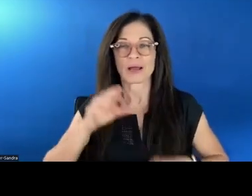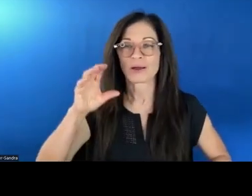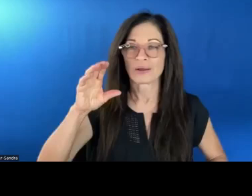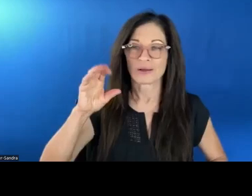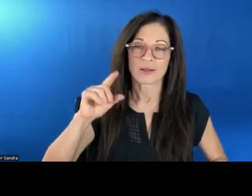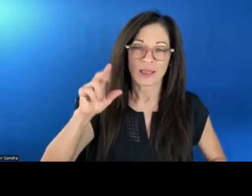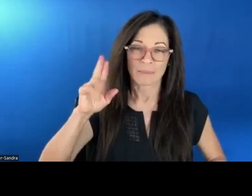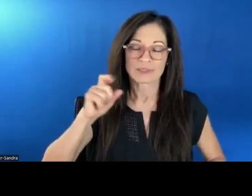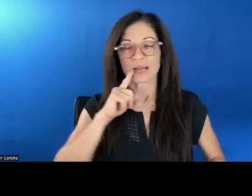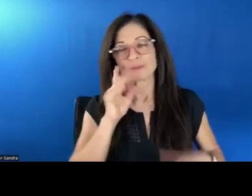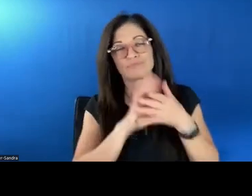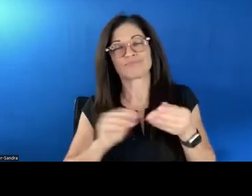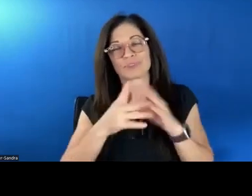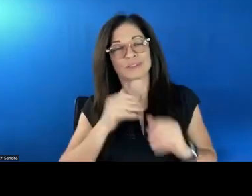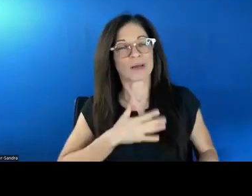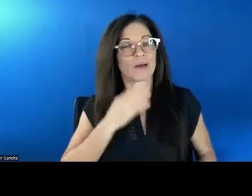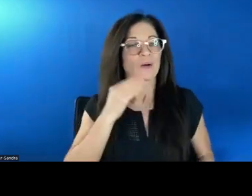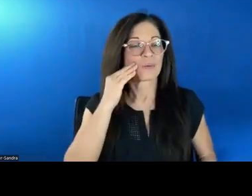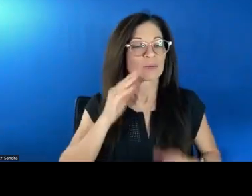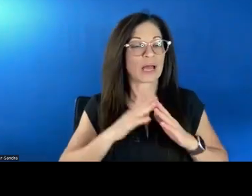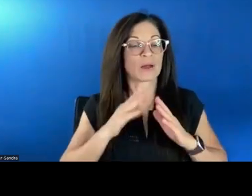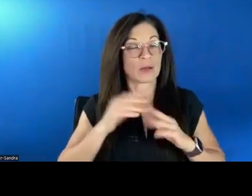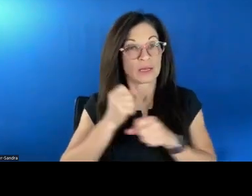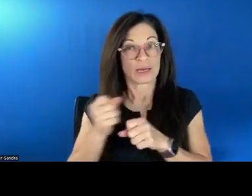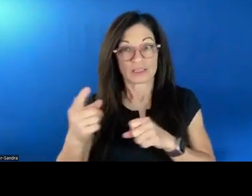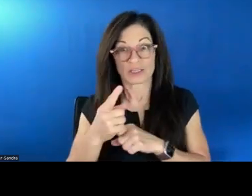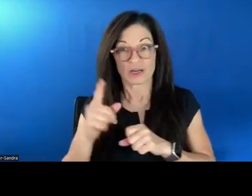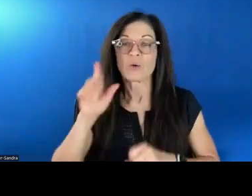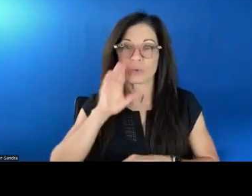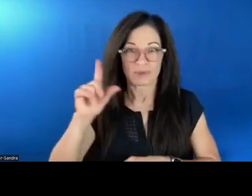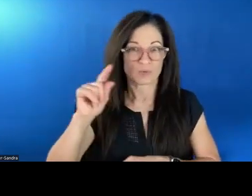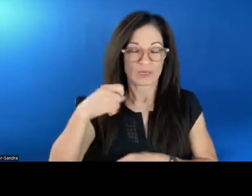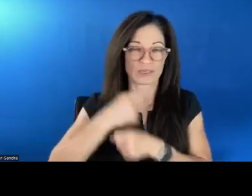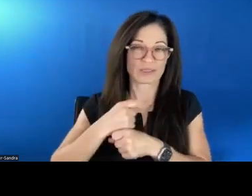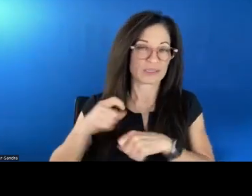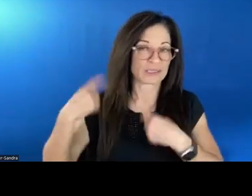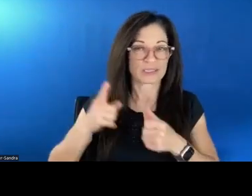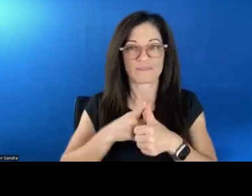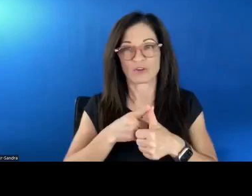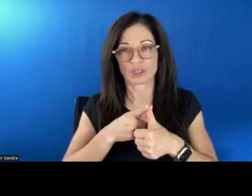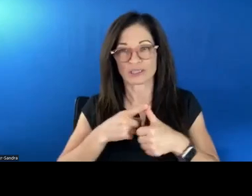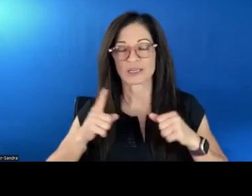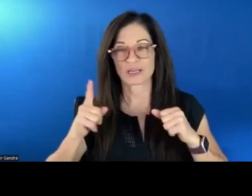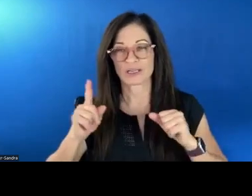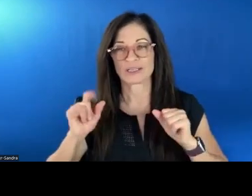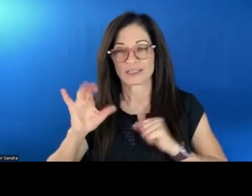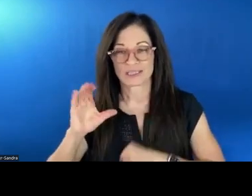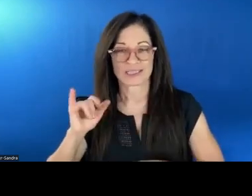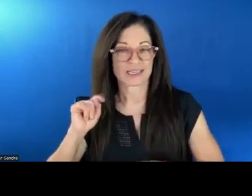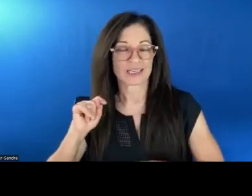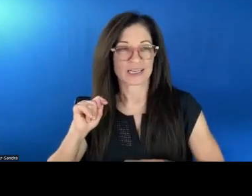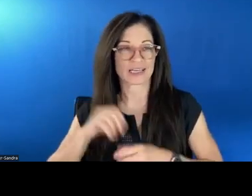is my hometown. Next year, it will be 20 years since the first CIT conference in Columbus. So we're bringing it